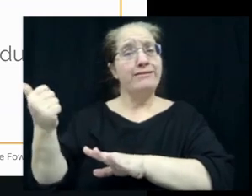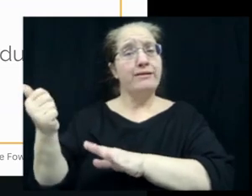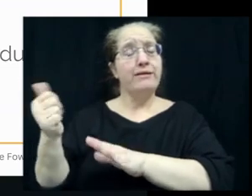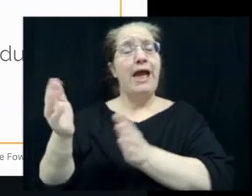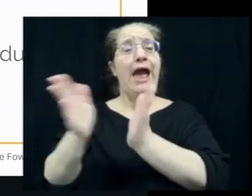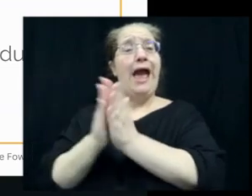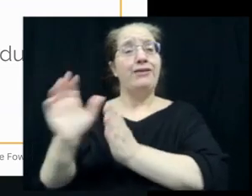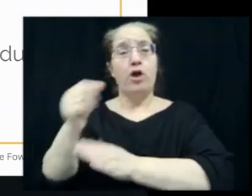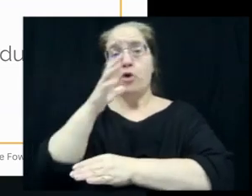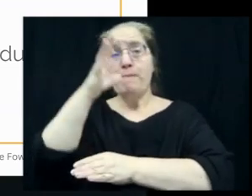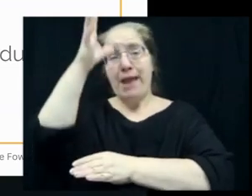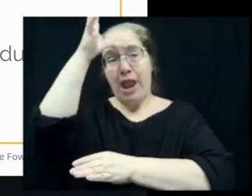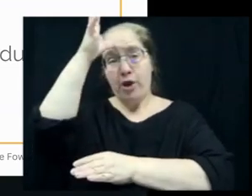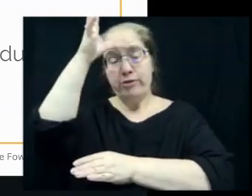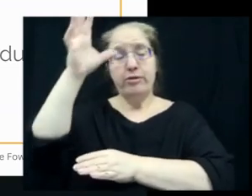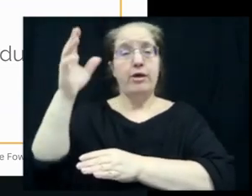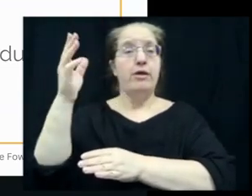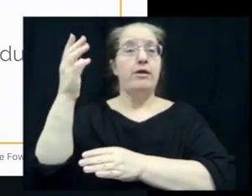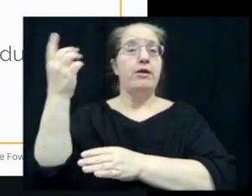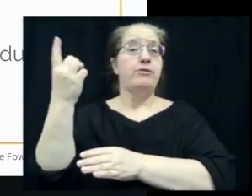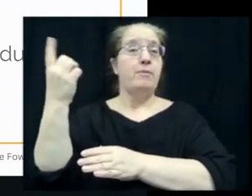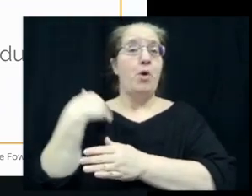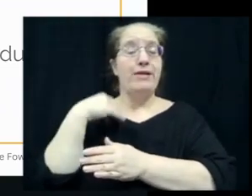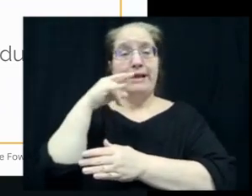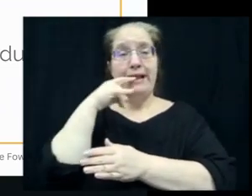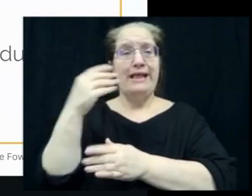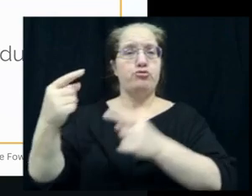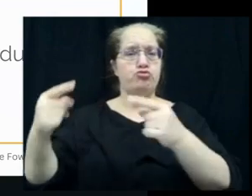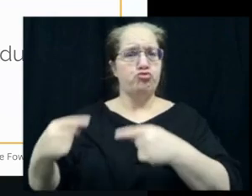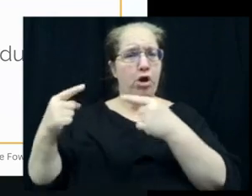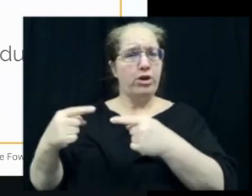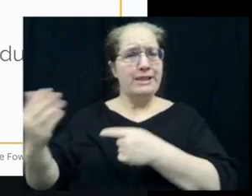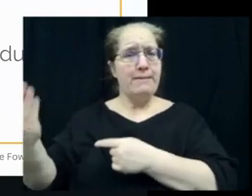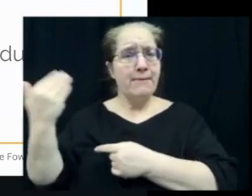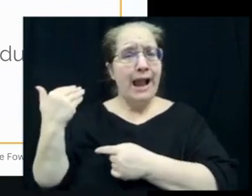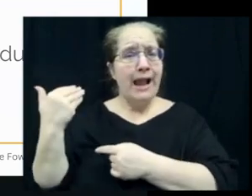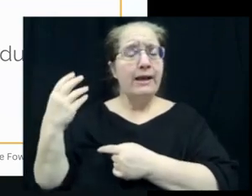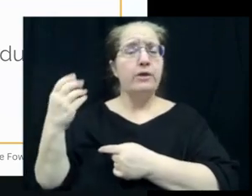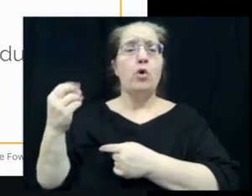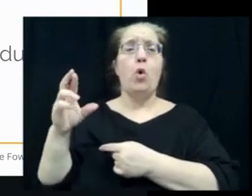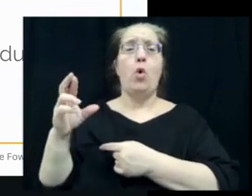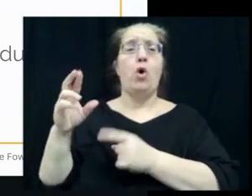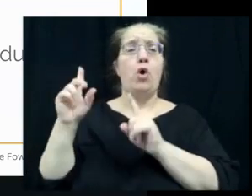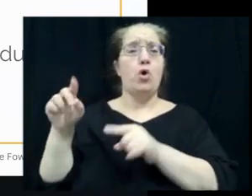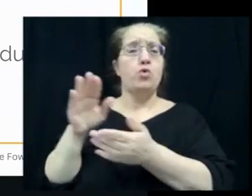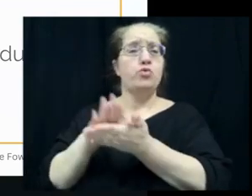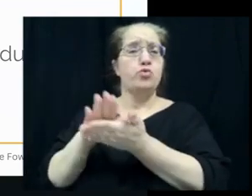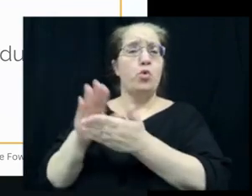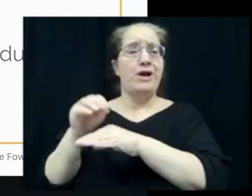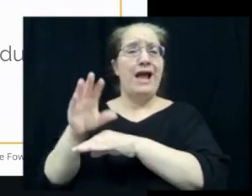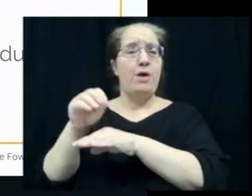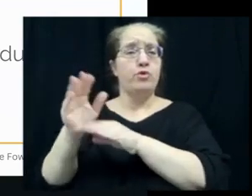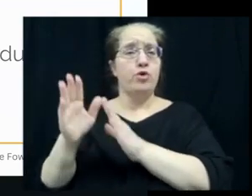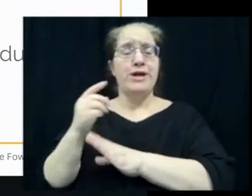parents. You may know someone who has a child who has struggled, or just going to the school counselor and